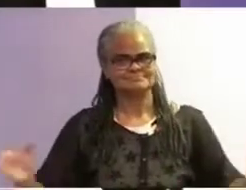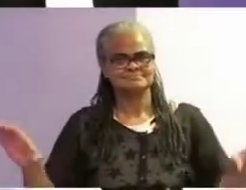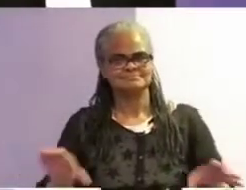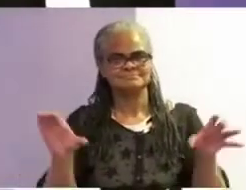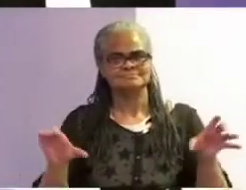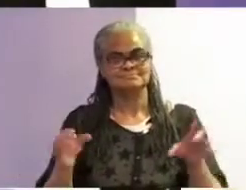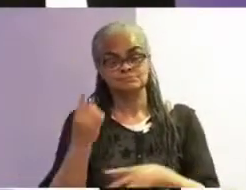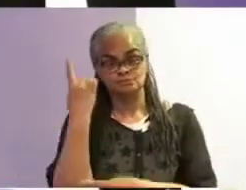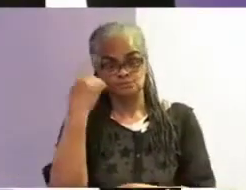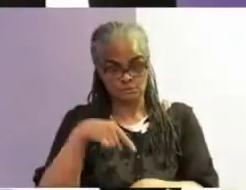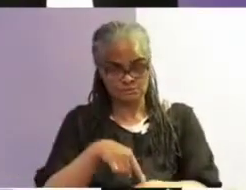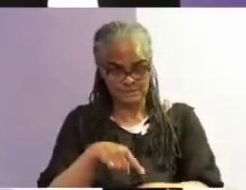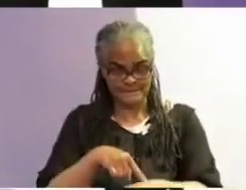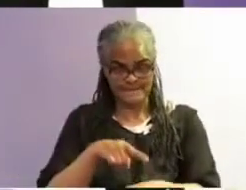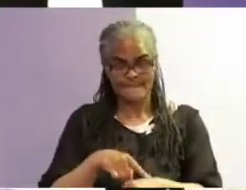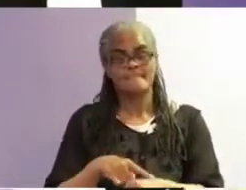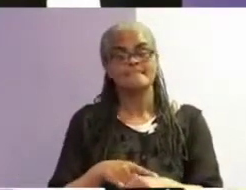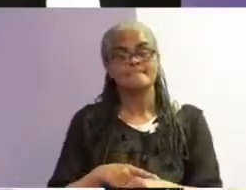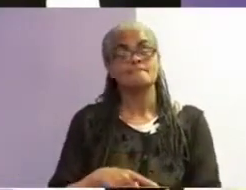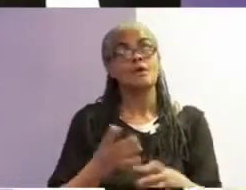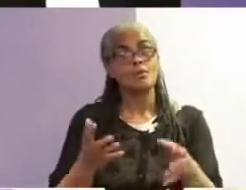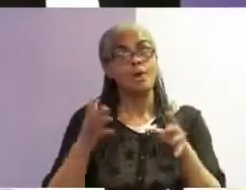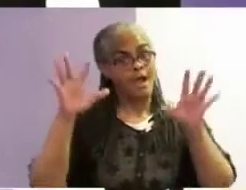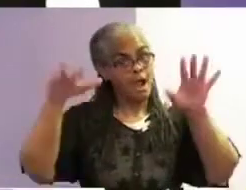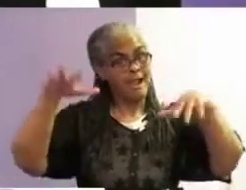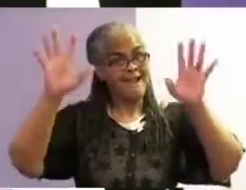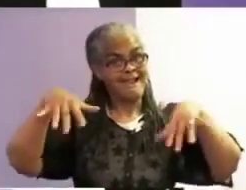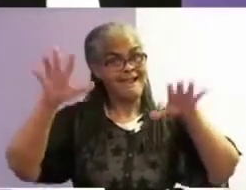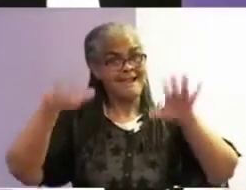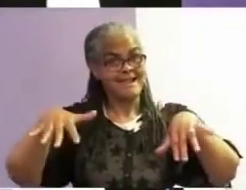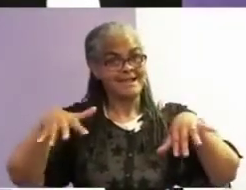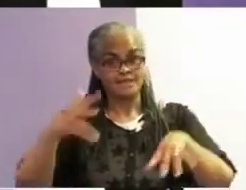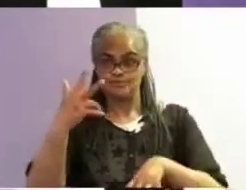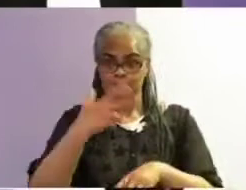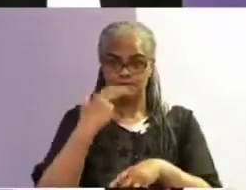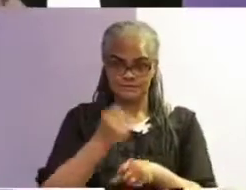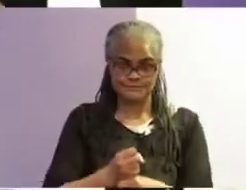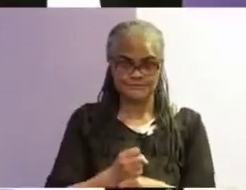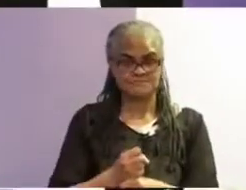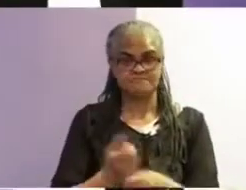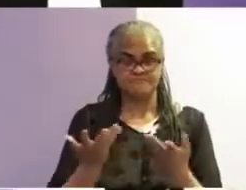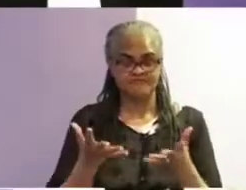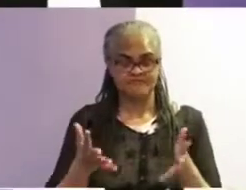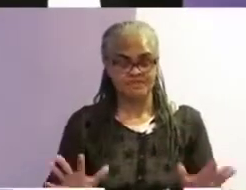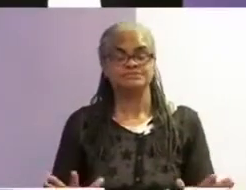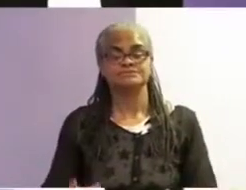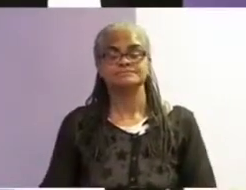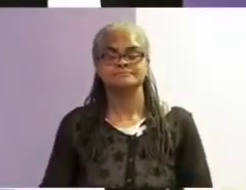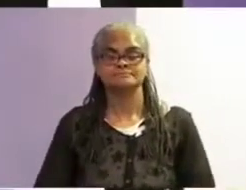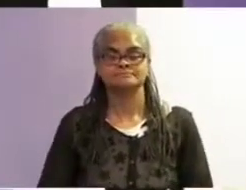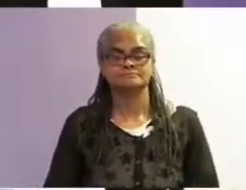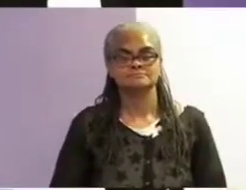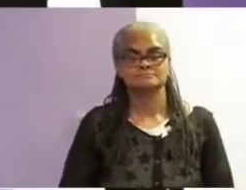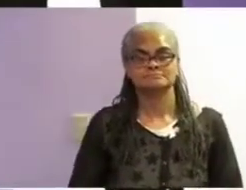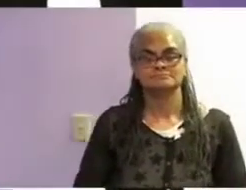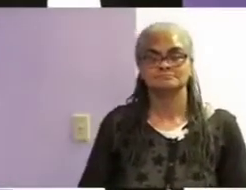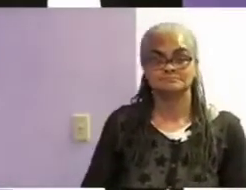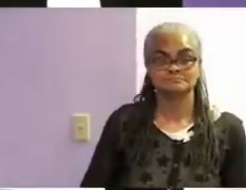occasion. They were looking for the rain to come in. 3 years had expired, and he had a servant.